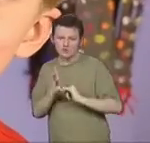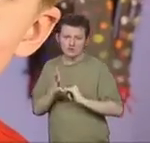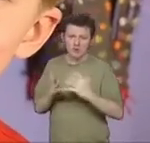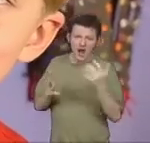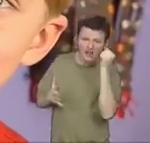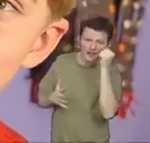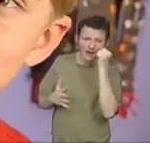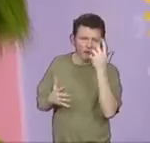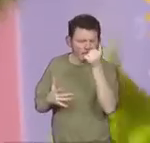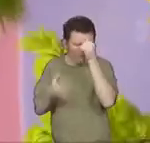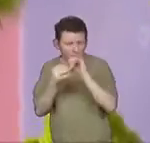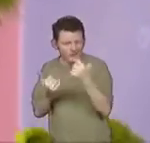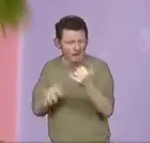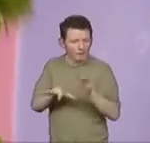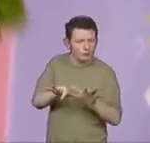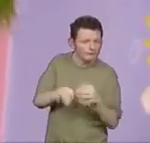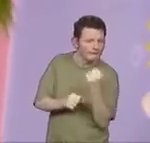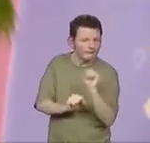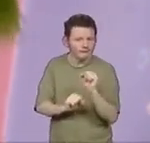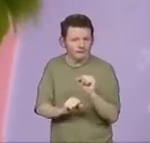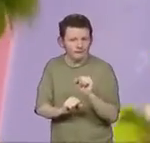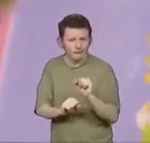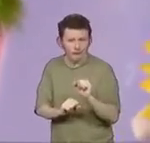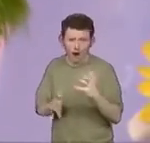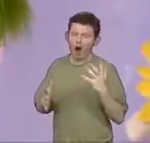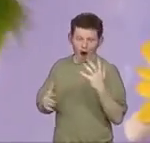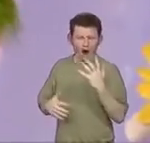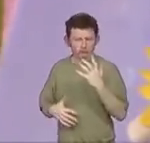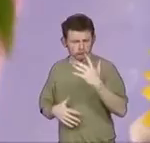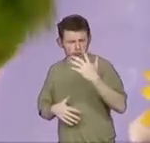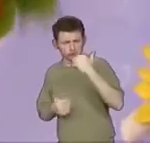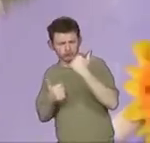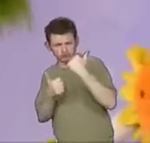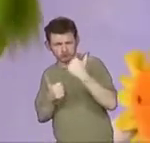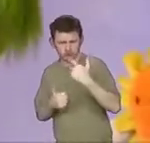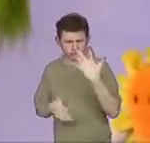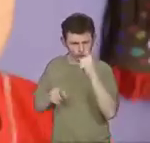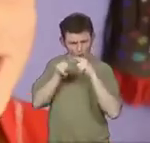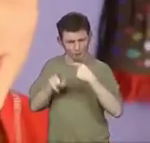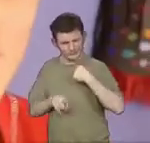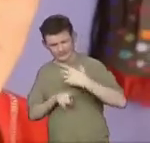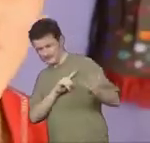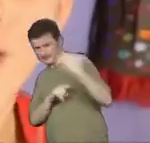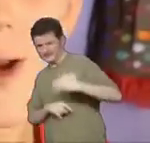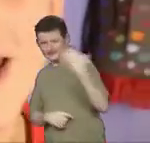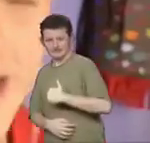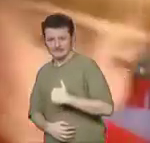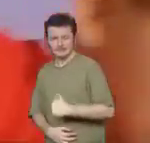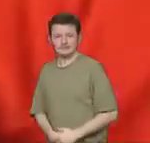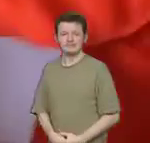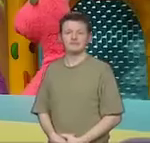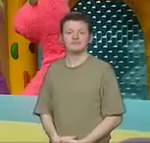all the things that Hoobs do. But there's just one thing. Do you ever look things up on your computers? Yes, Groove. Follow